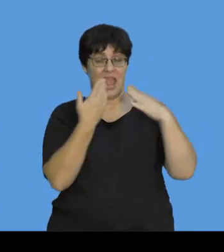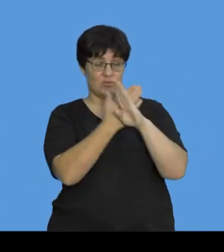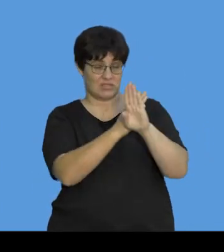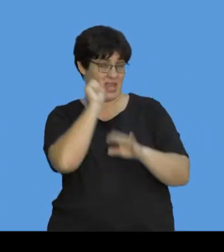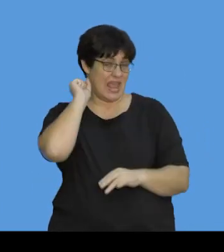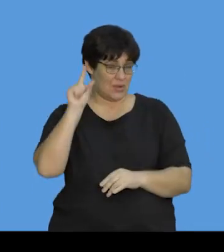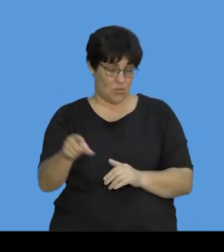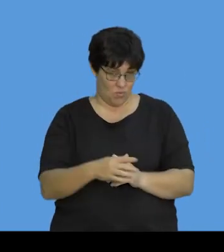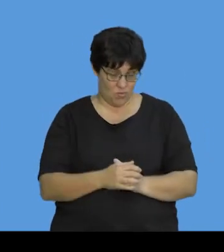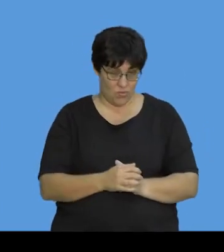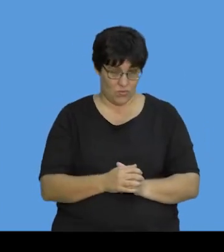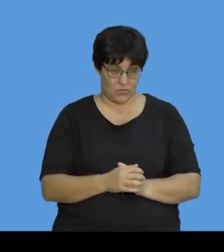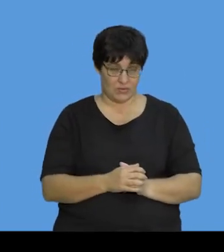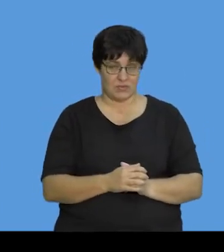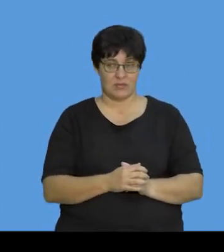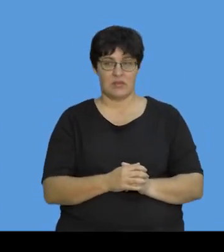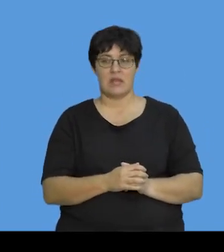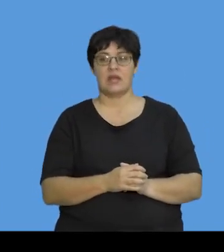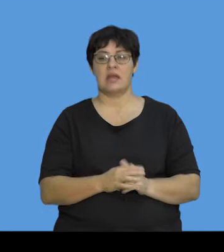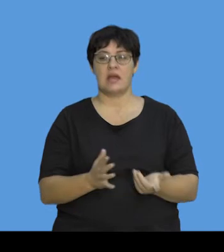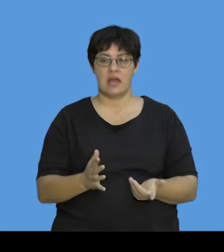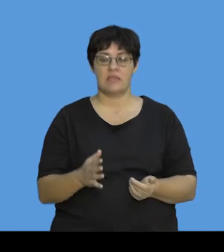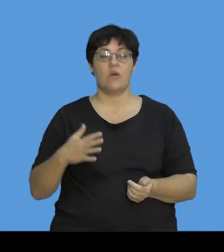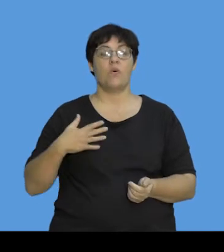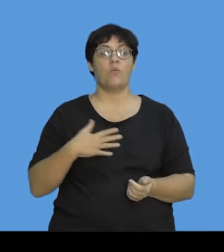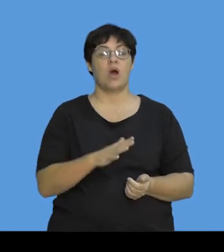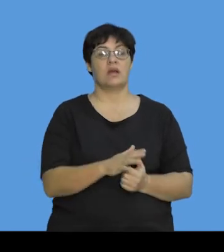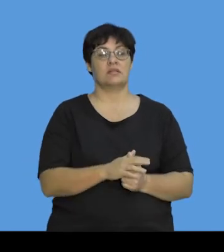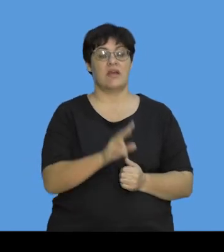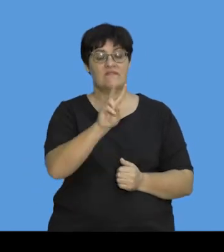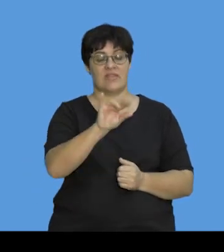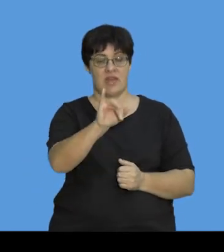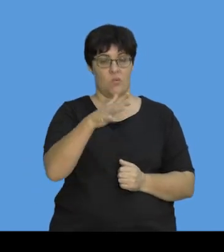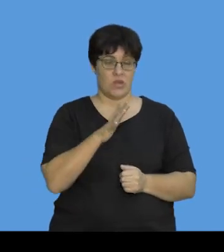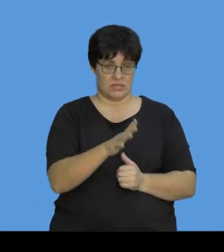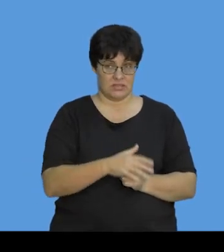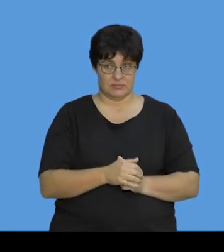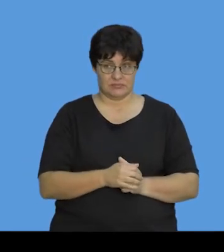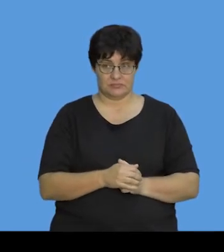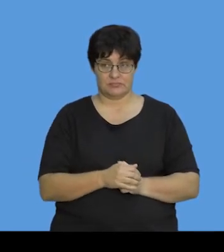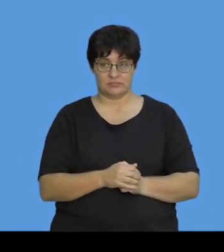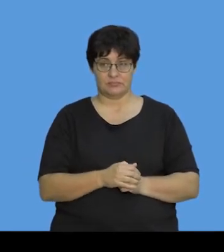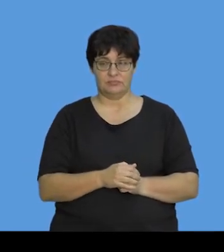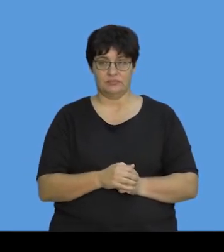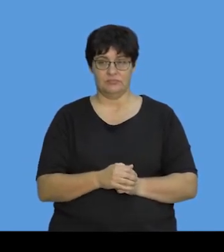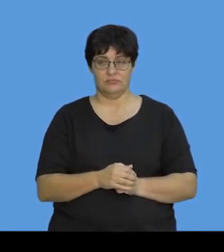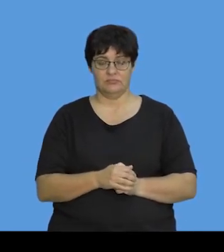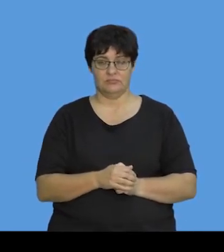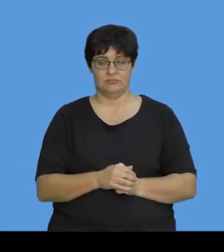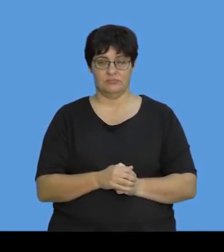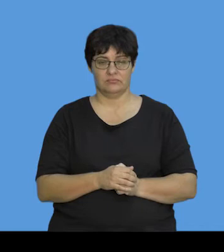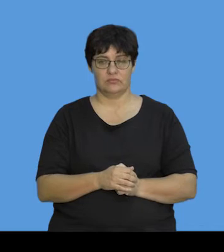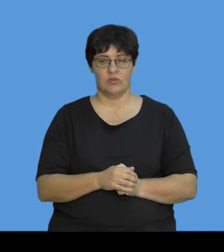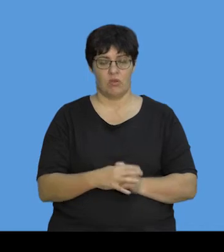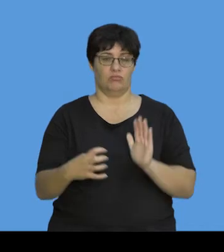resistance, which is great. They'll do that with all of them, and they want VI. Right. Let's draw